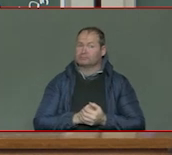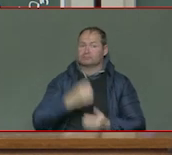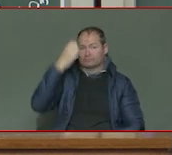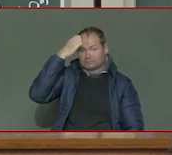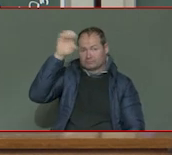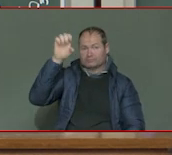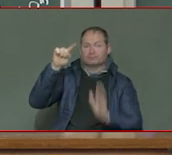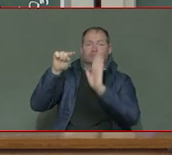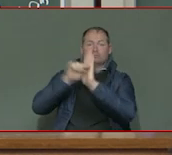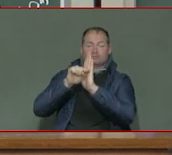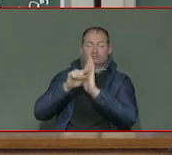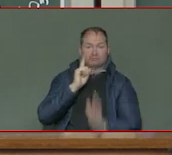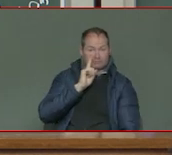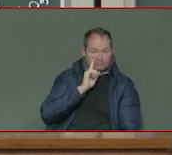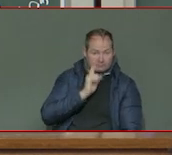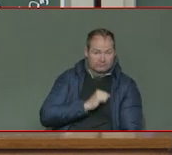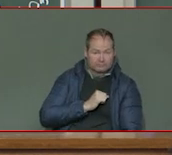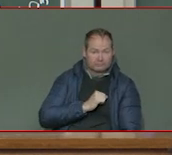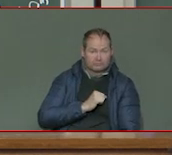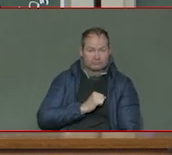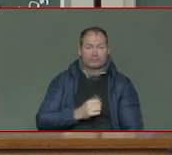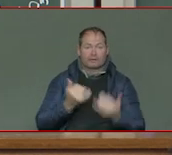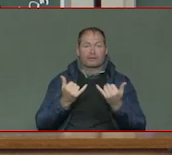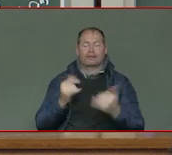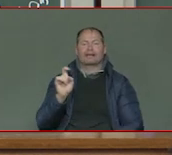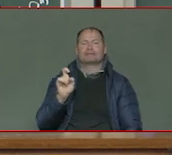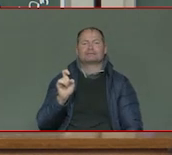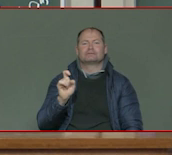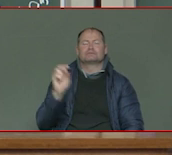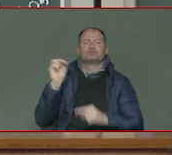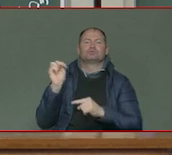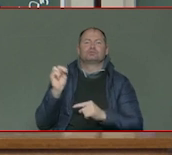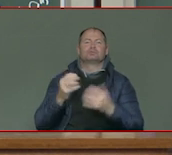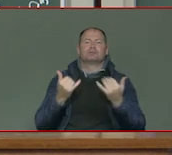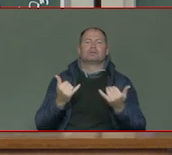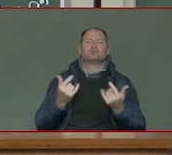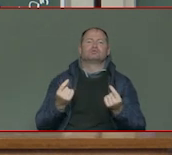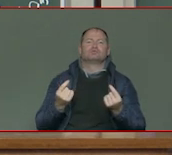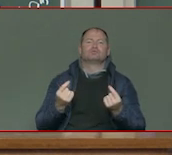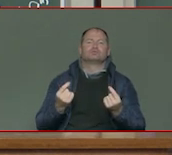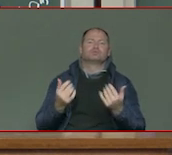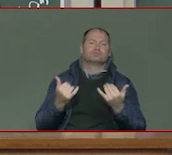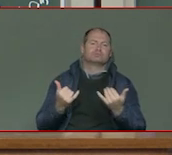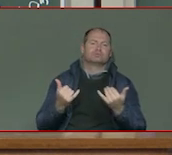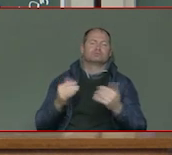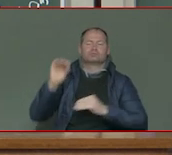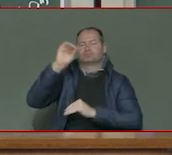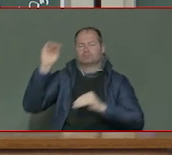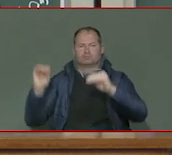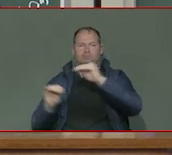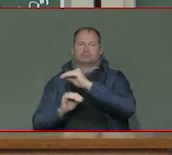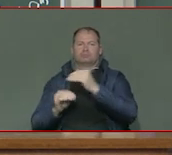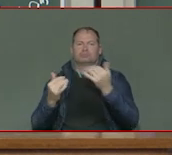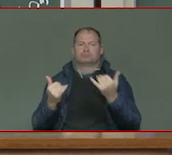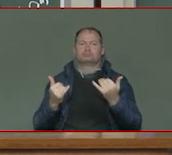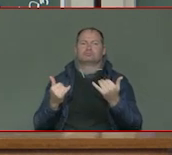negative, and x is found in the numerator. So how do I make the negative exponent positive? I just take it to the denominator, and I